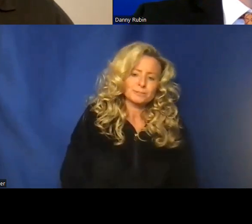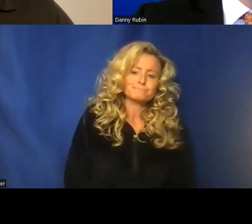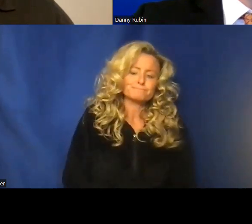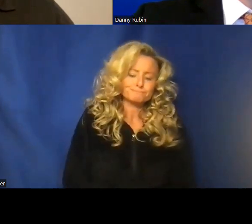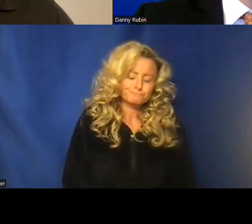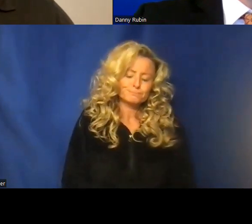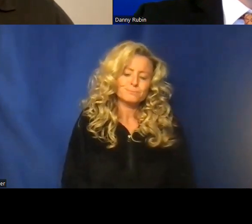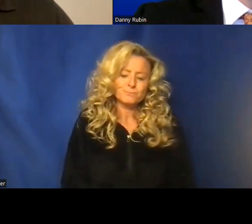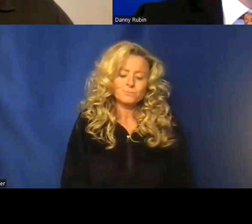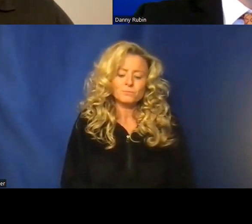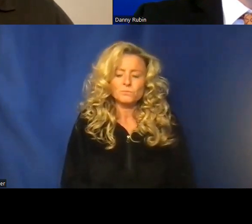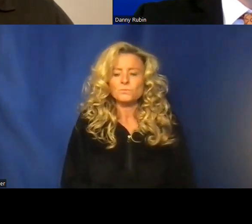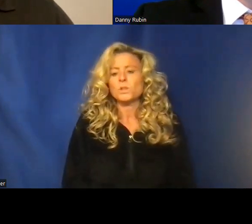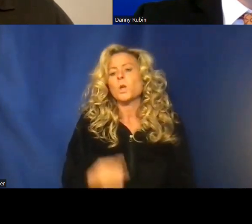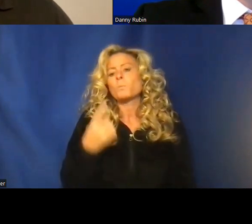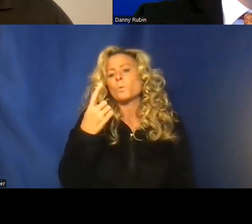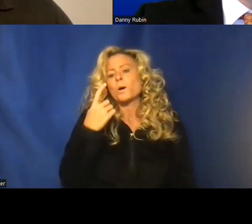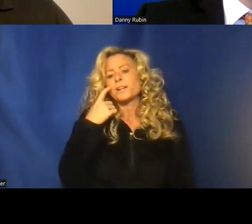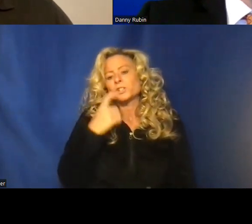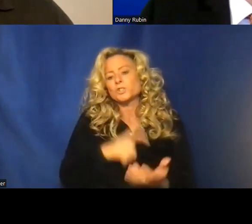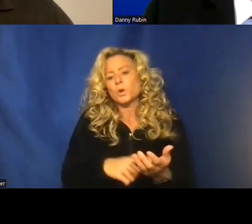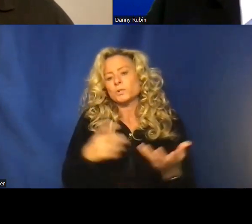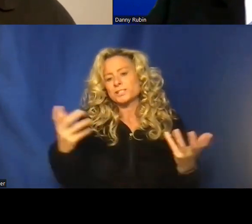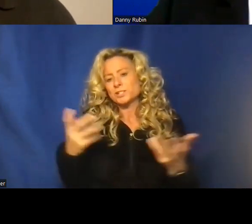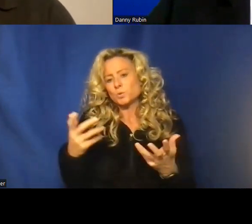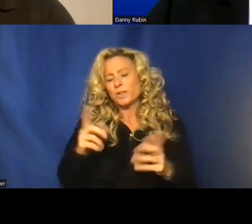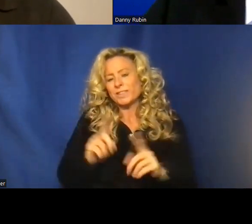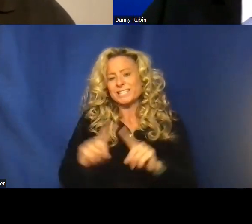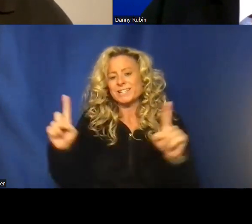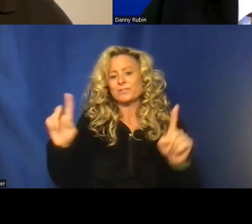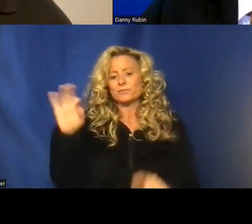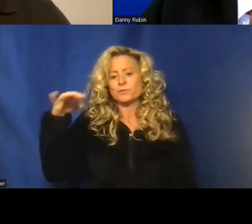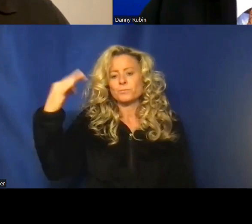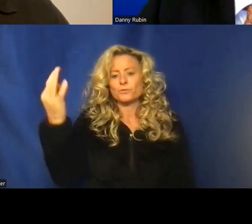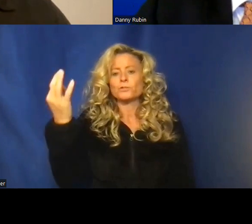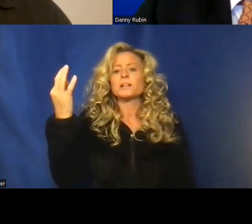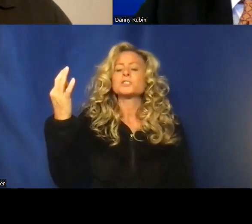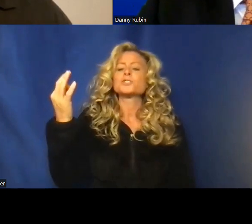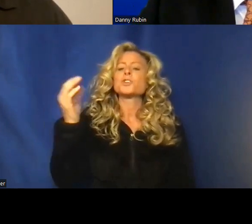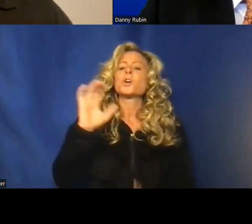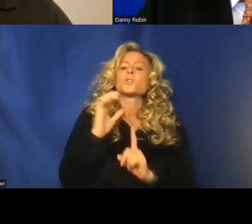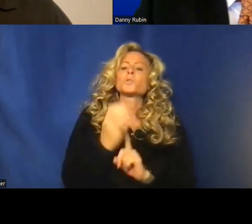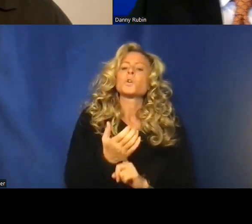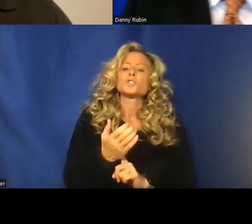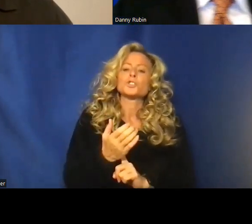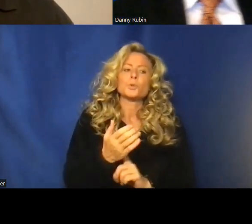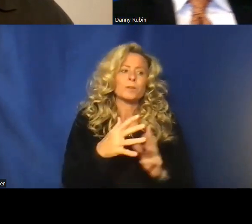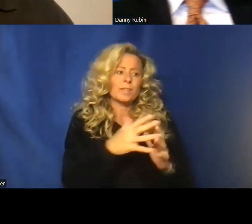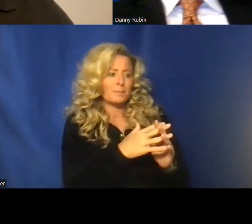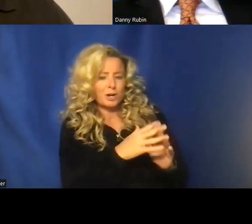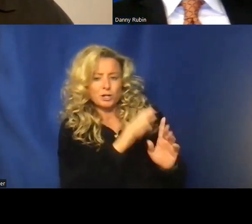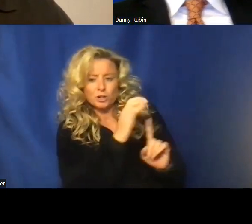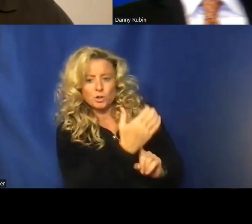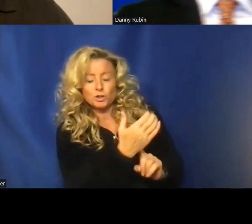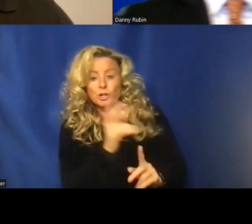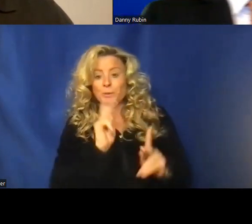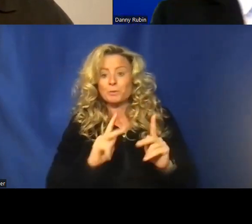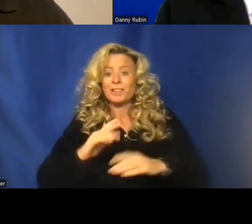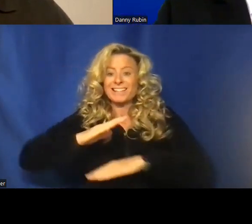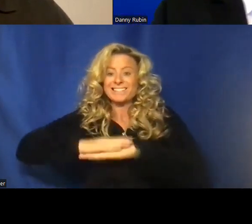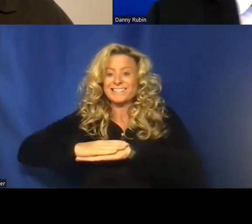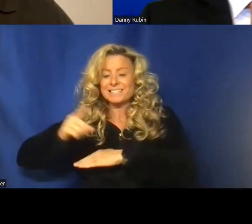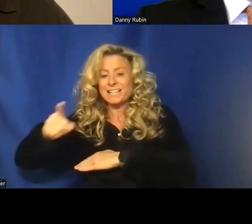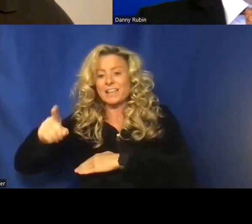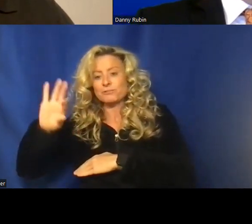think that one thing that I noticed that's different from French culture to American culture is when people are at their desks in France, they're